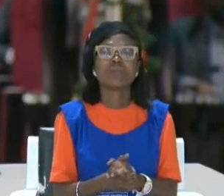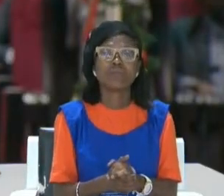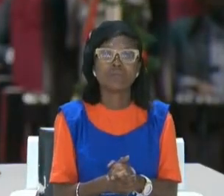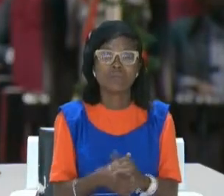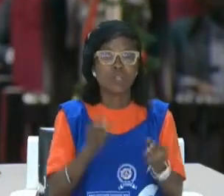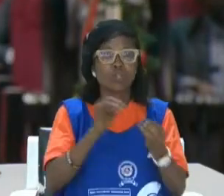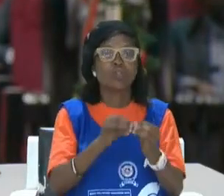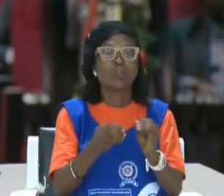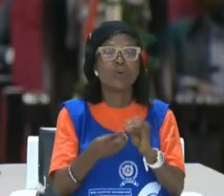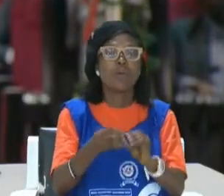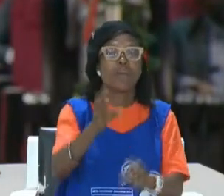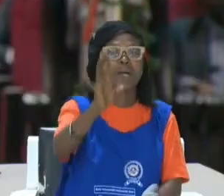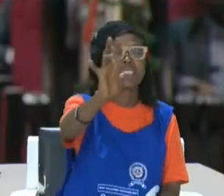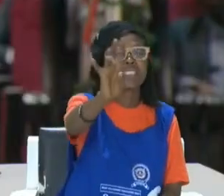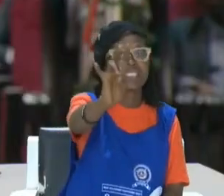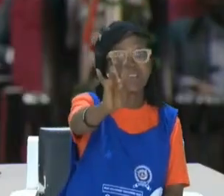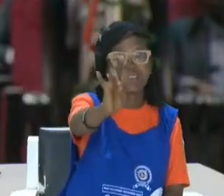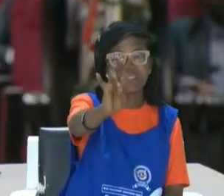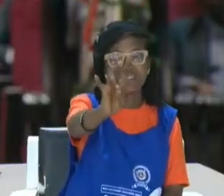Number 7.